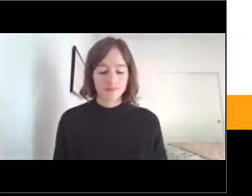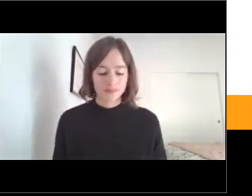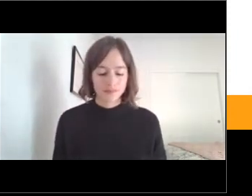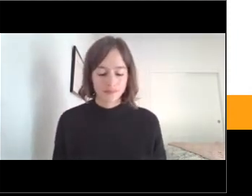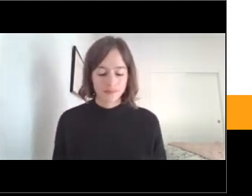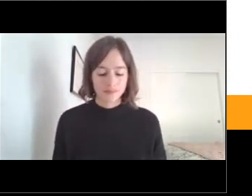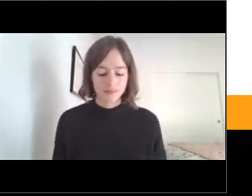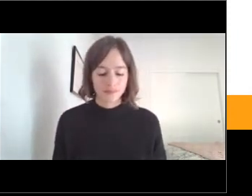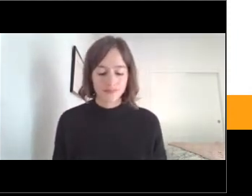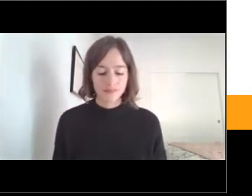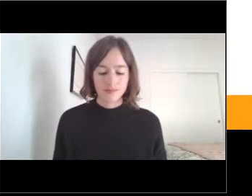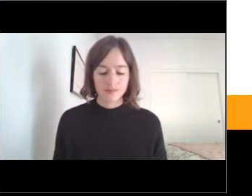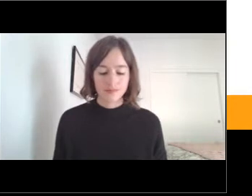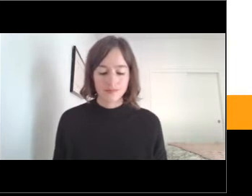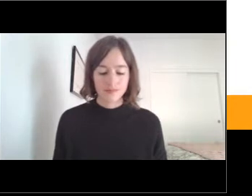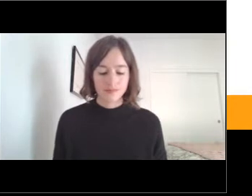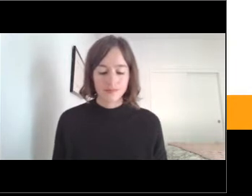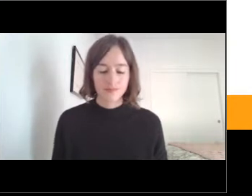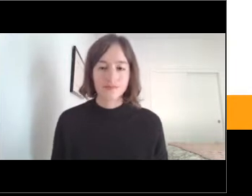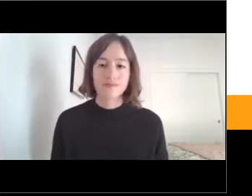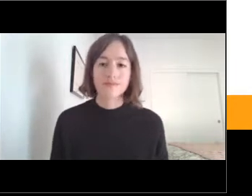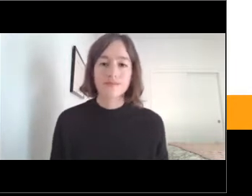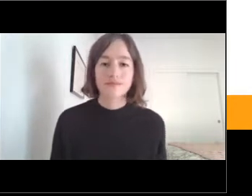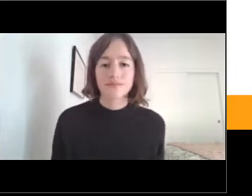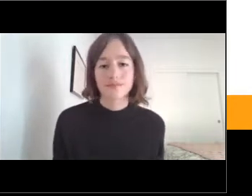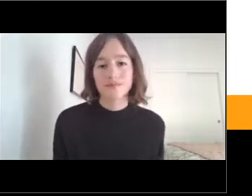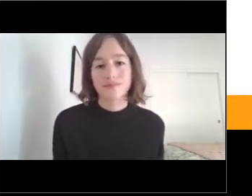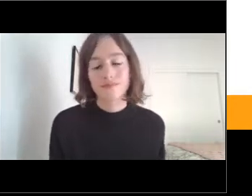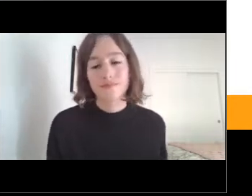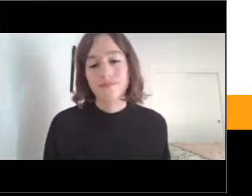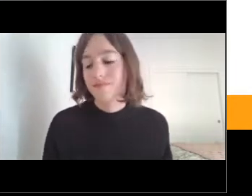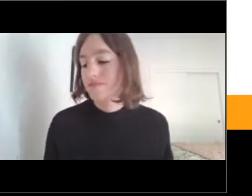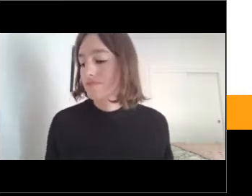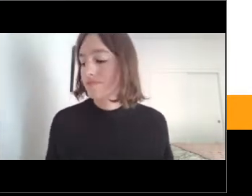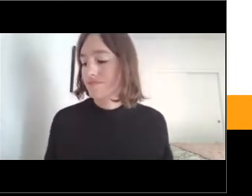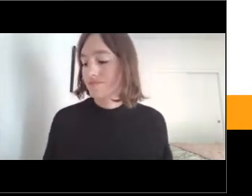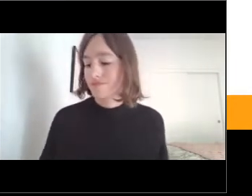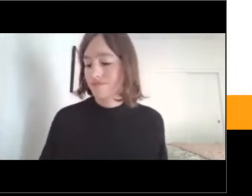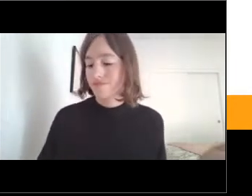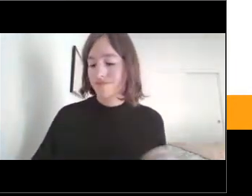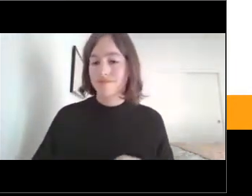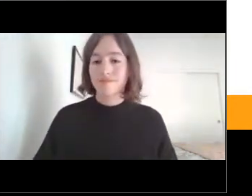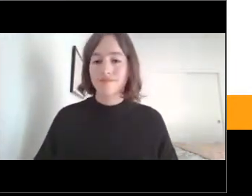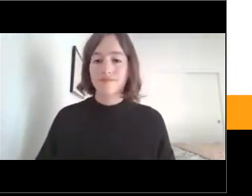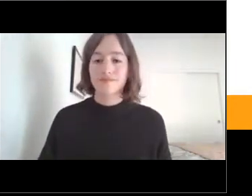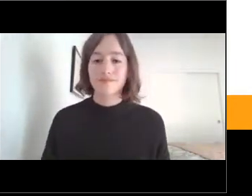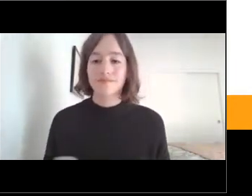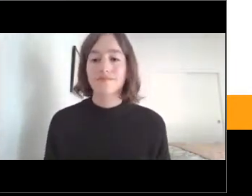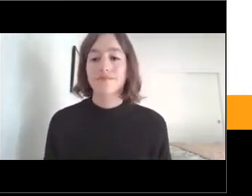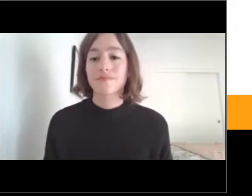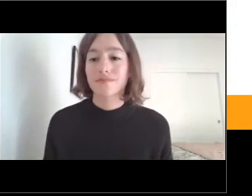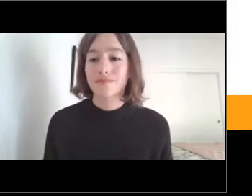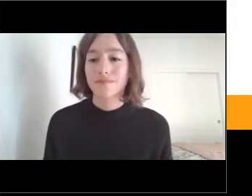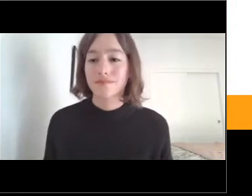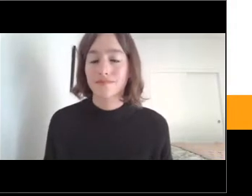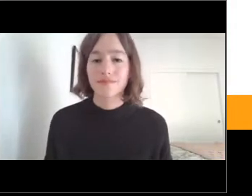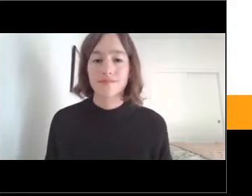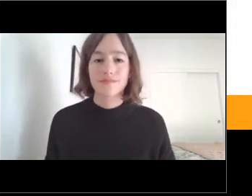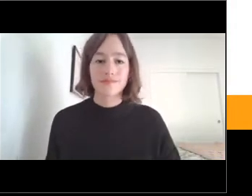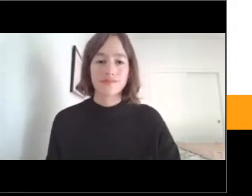portside communities have been very much impacted, and almost emotionally, groups have sprung up because